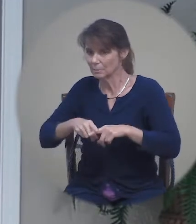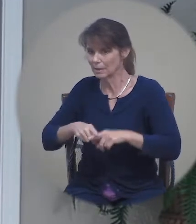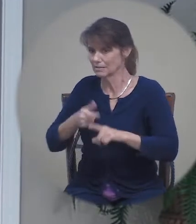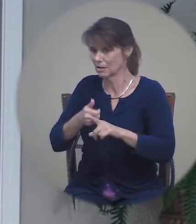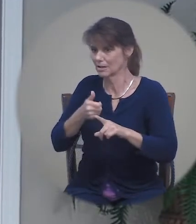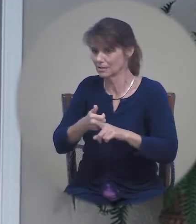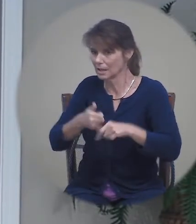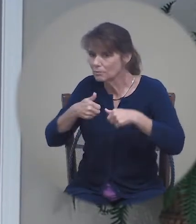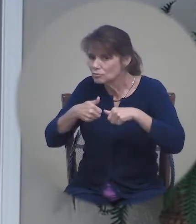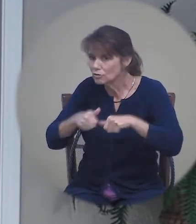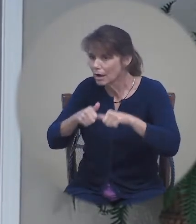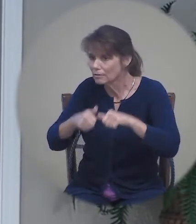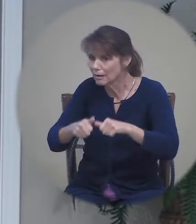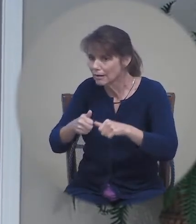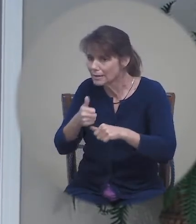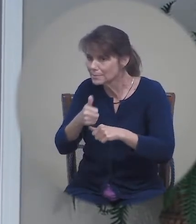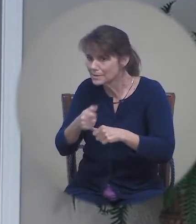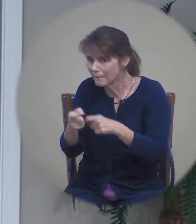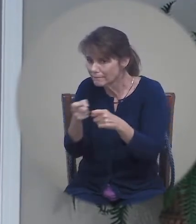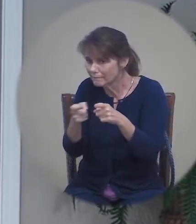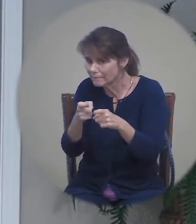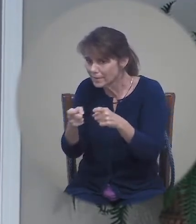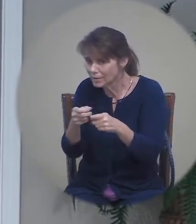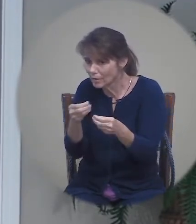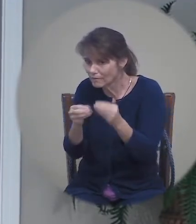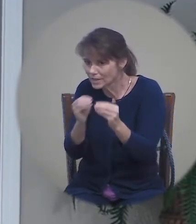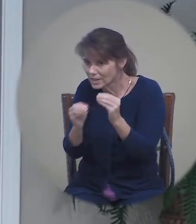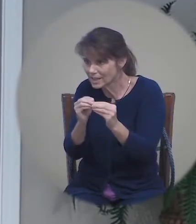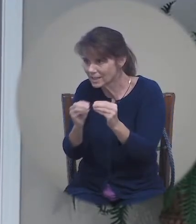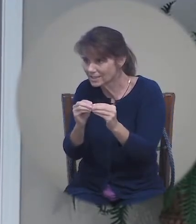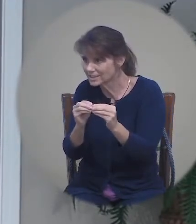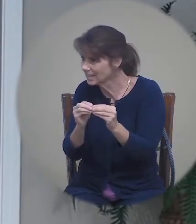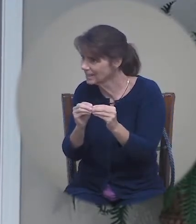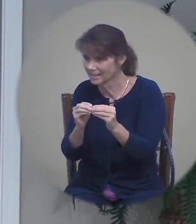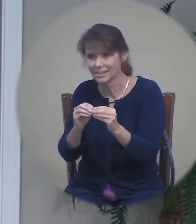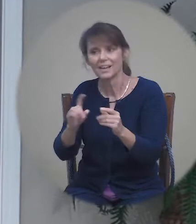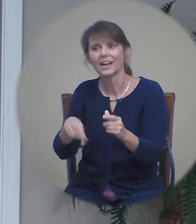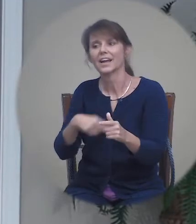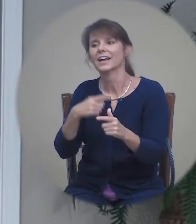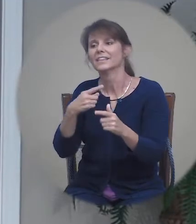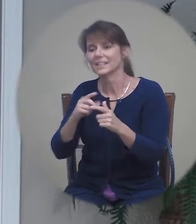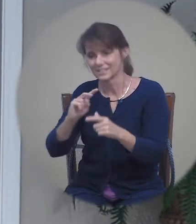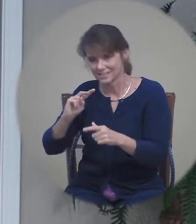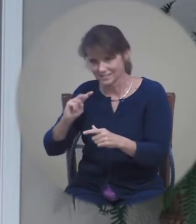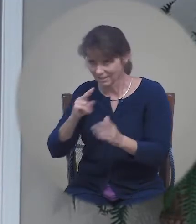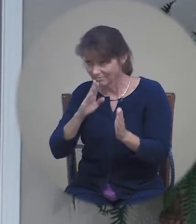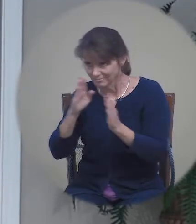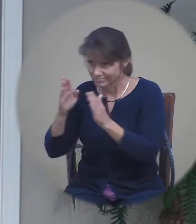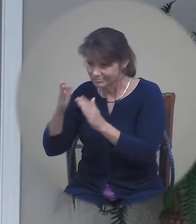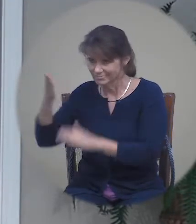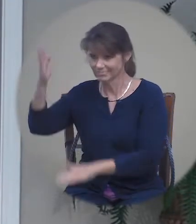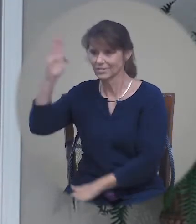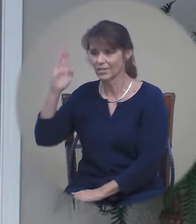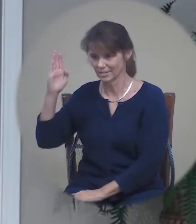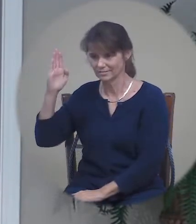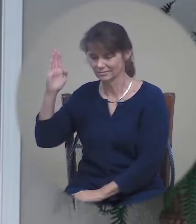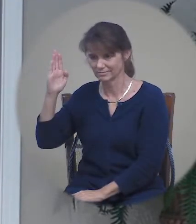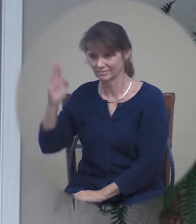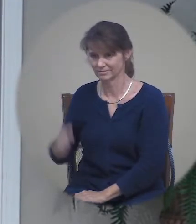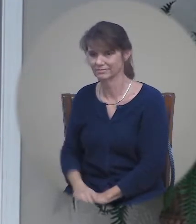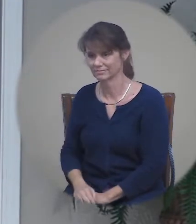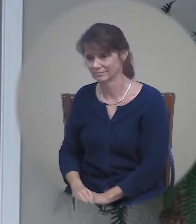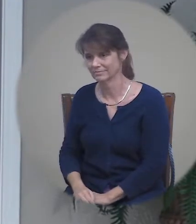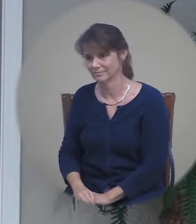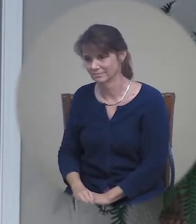who in many respects was worthy of our emulation, except he was naive and kept making bad deals. And I mean,